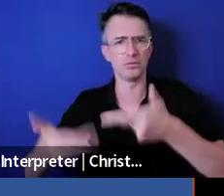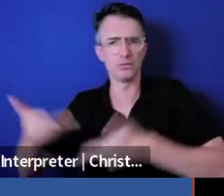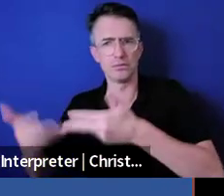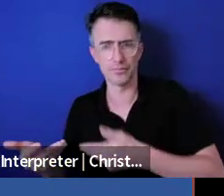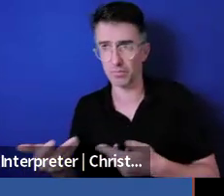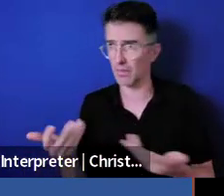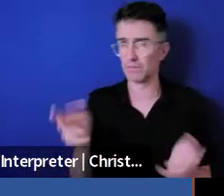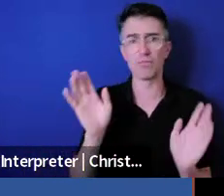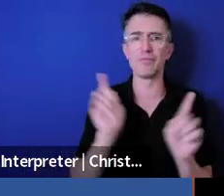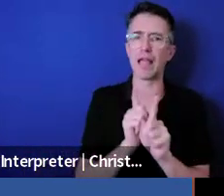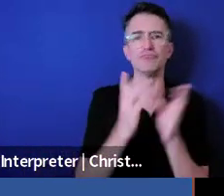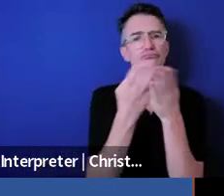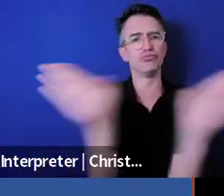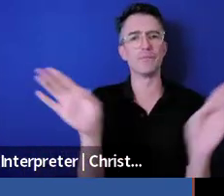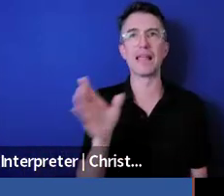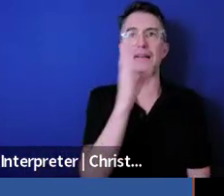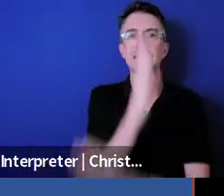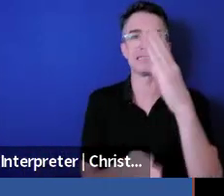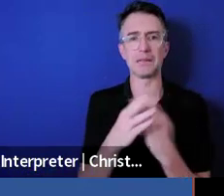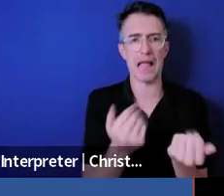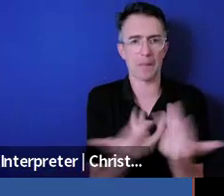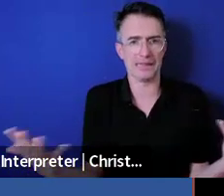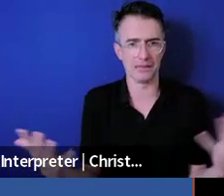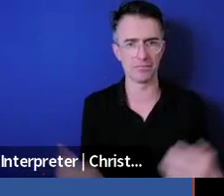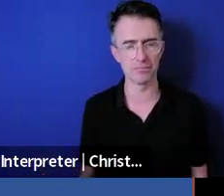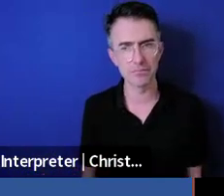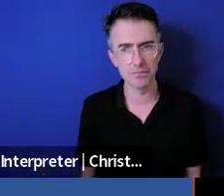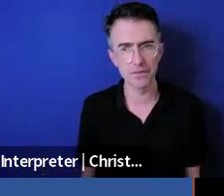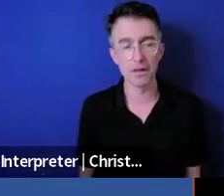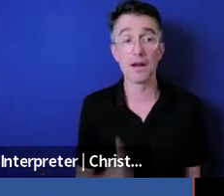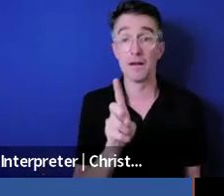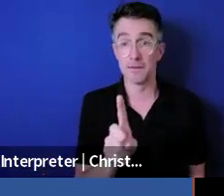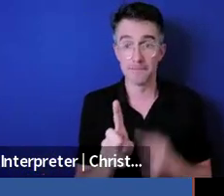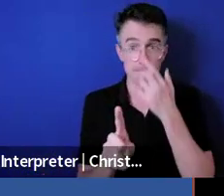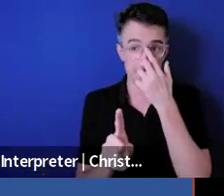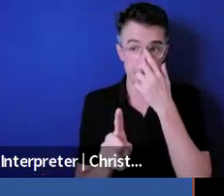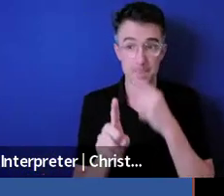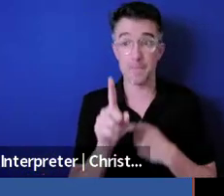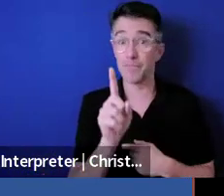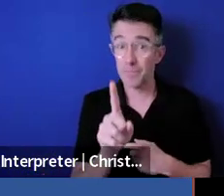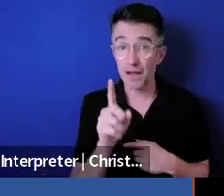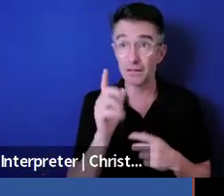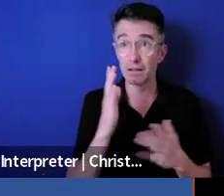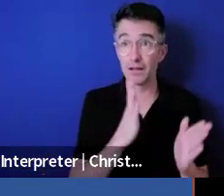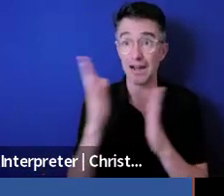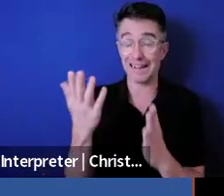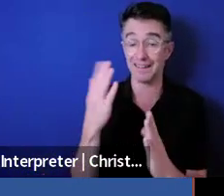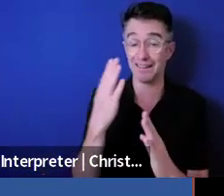understanding the disability inequality gap, and having a broad overview of some of the disability-related cost and